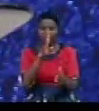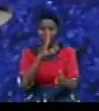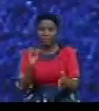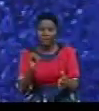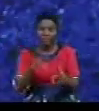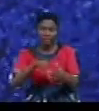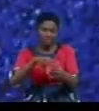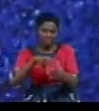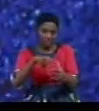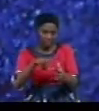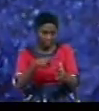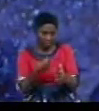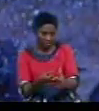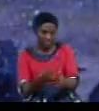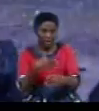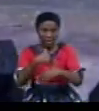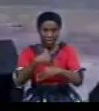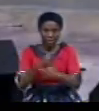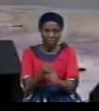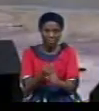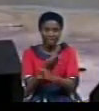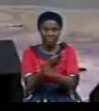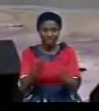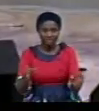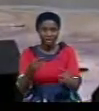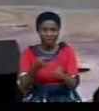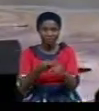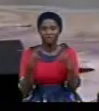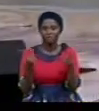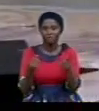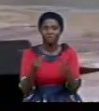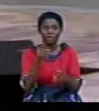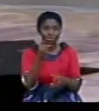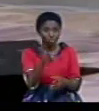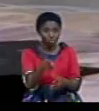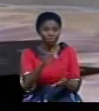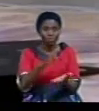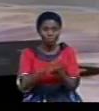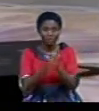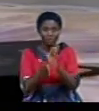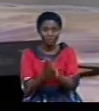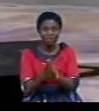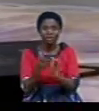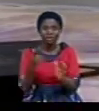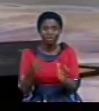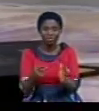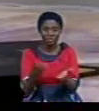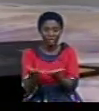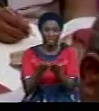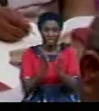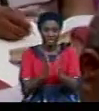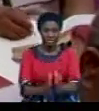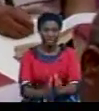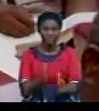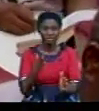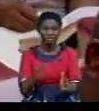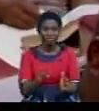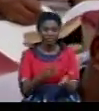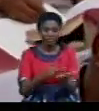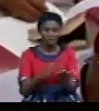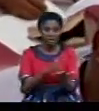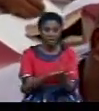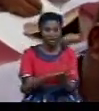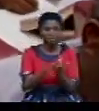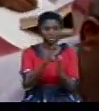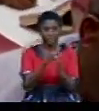from sin he became the Servants of righteousness in verse 22